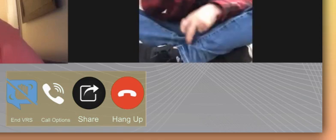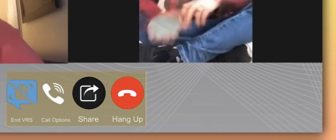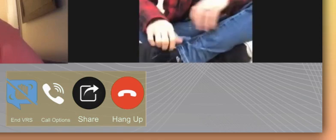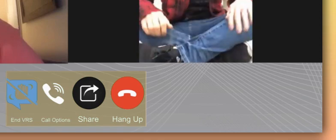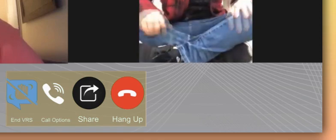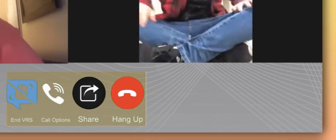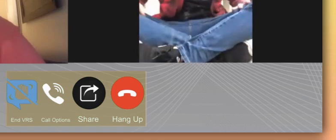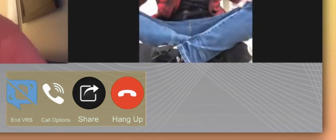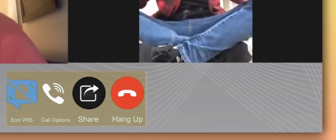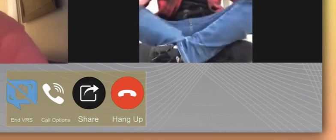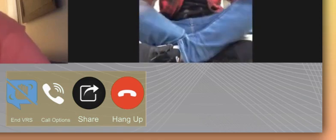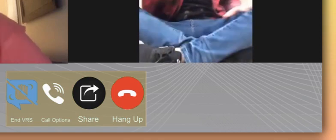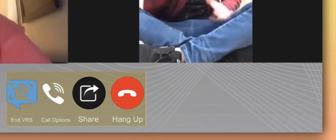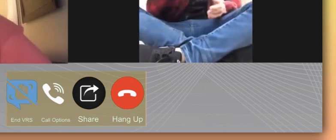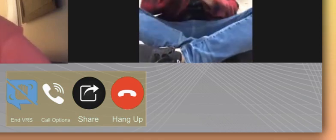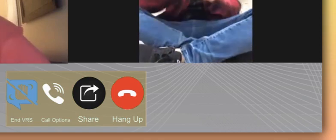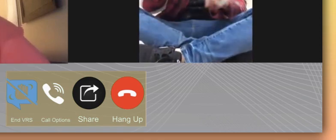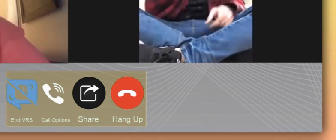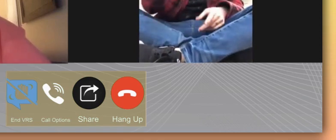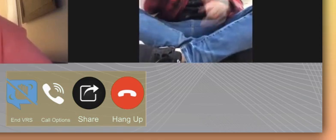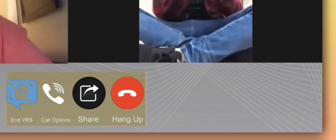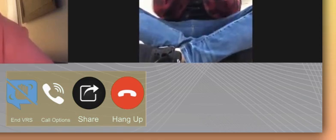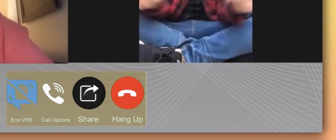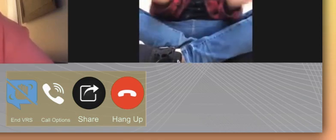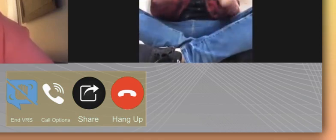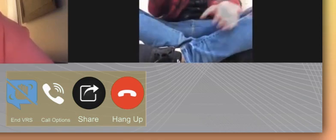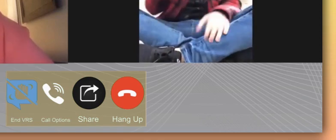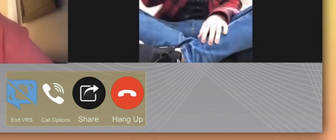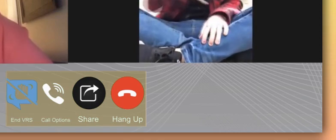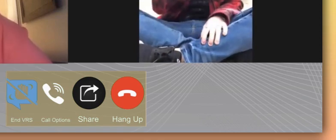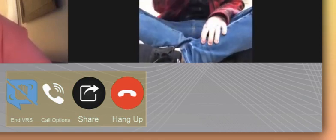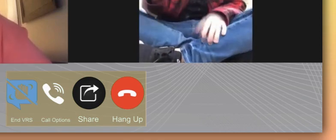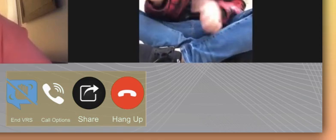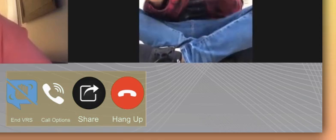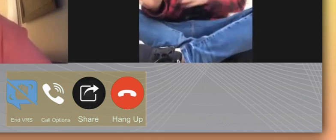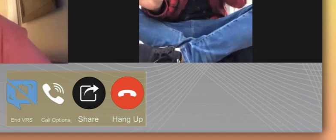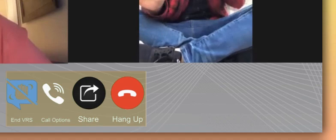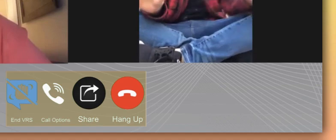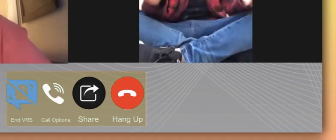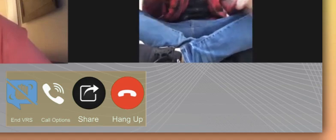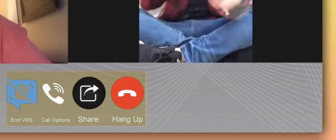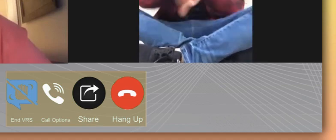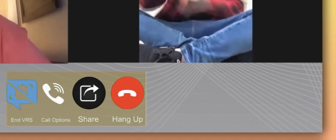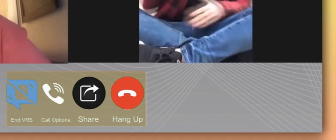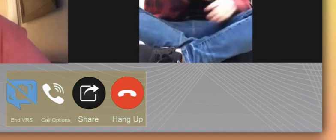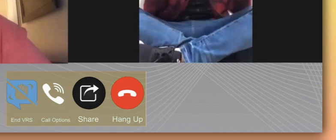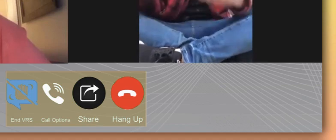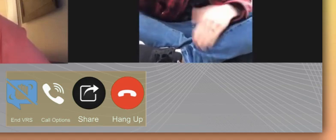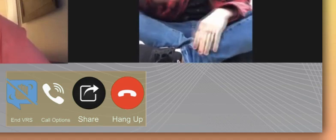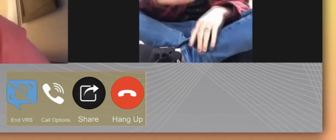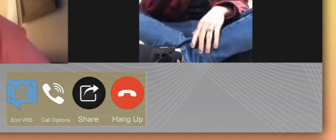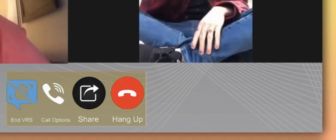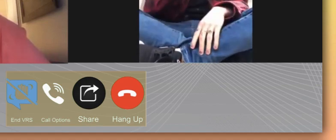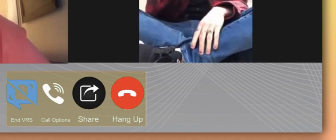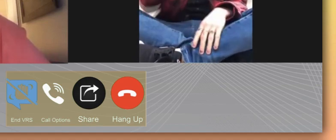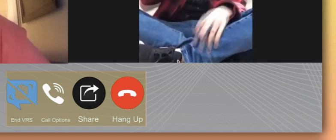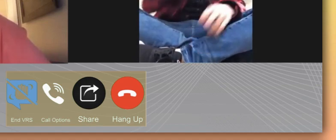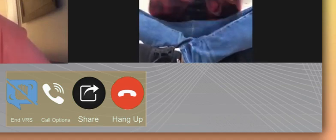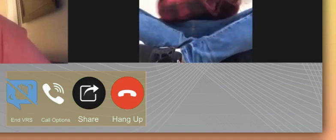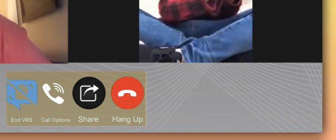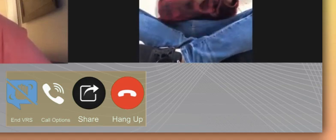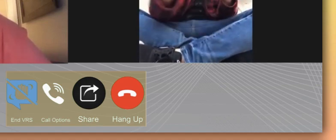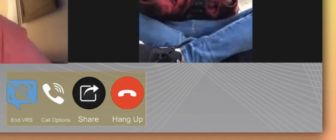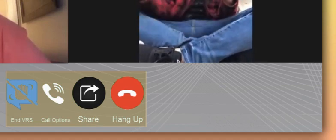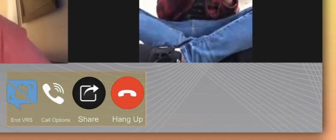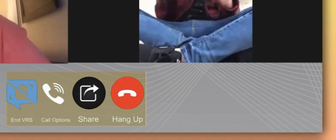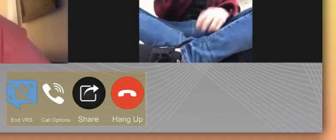I don't care. Try harder. When we're breaking out into our weekly gender groups to talk about male things and male